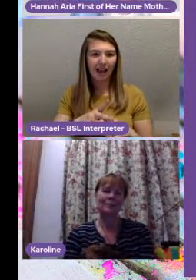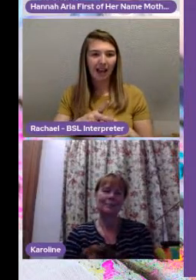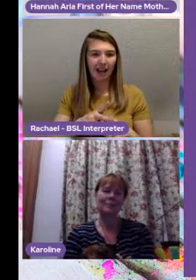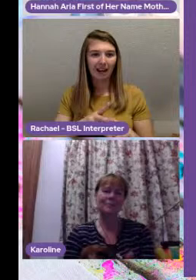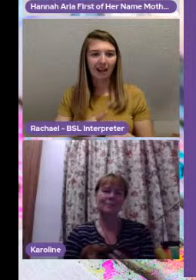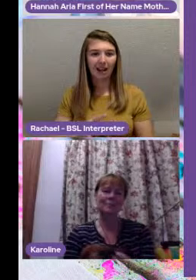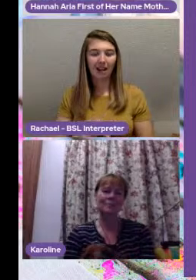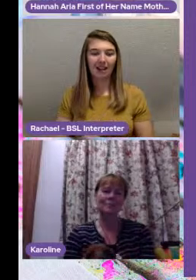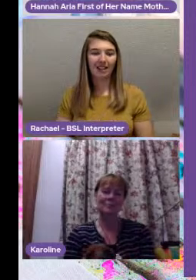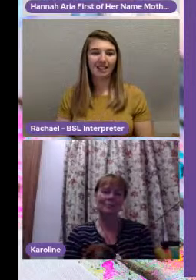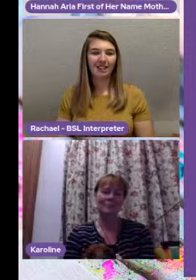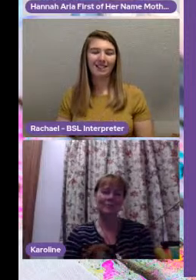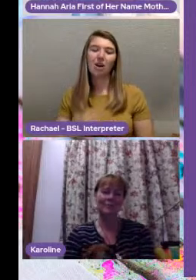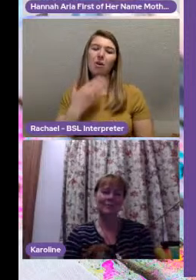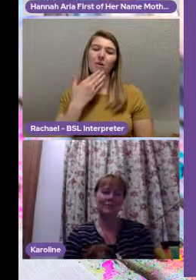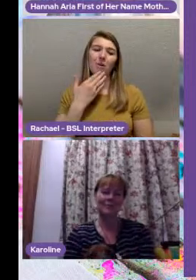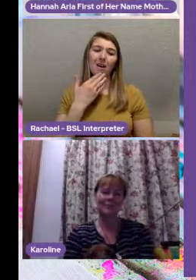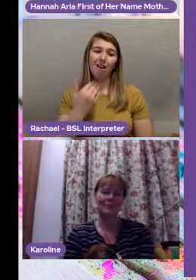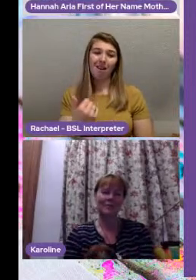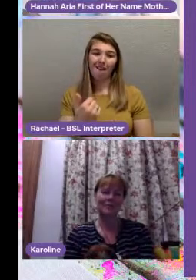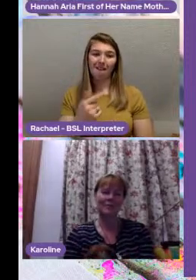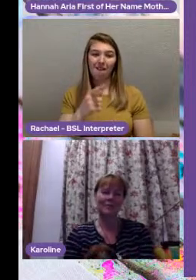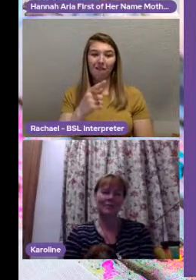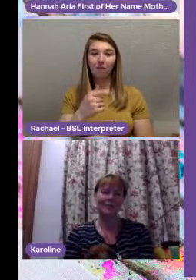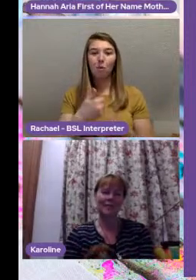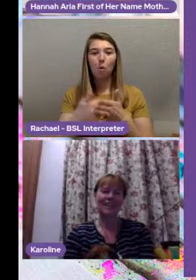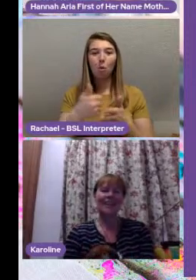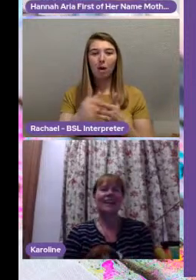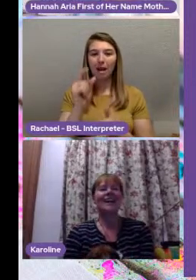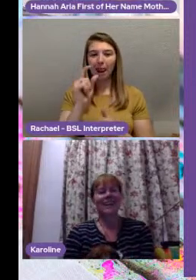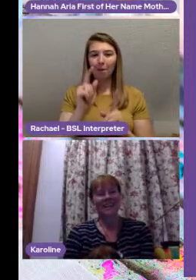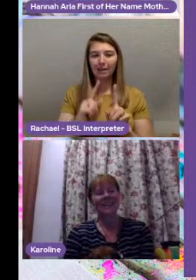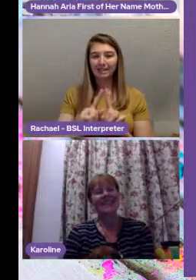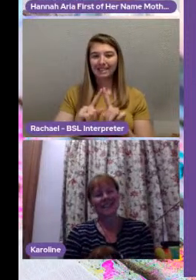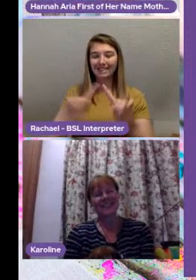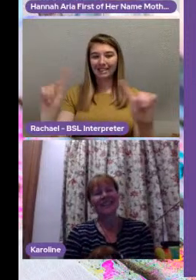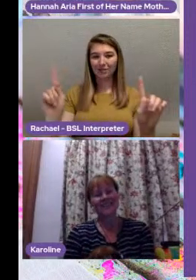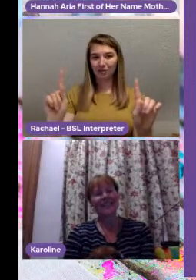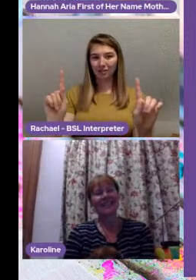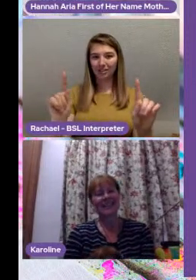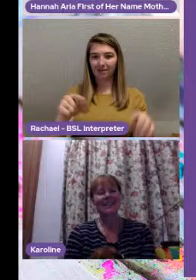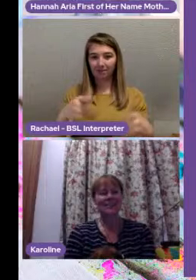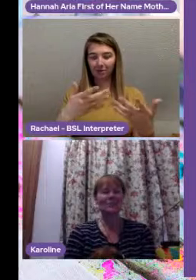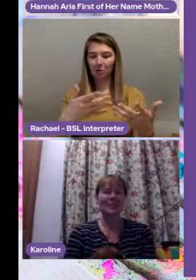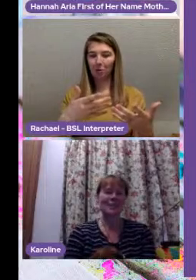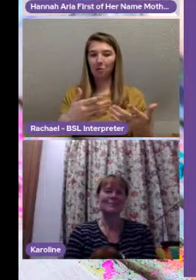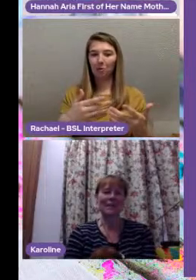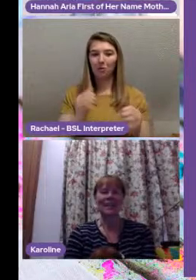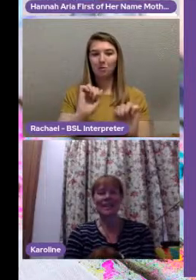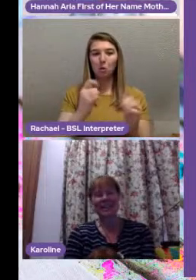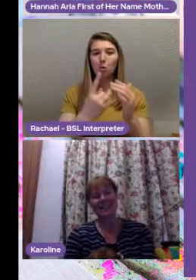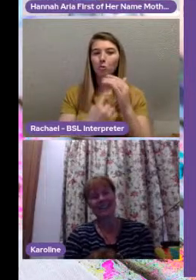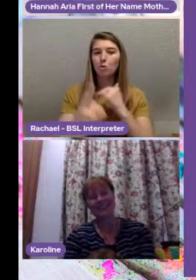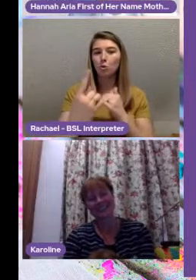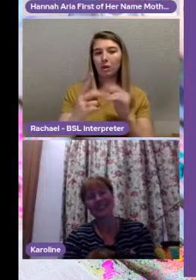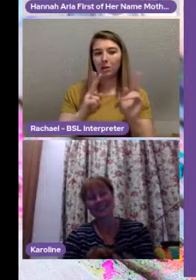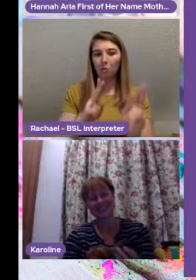that we always have one person in the group who goes a little off-piece and finds something totally like unique in a way to kind of